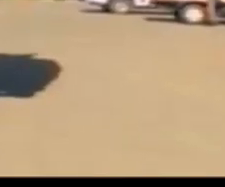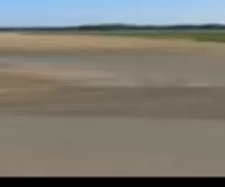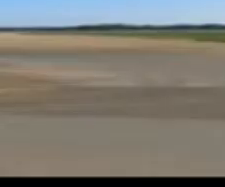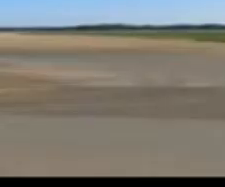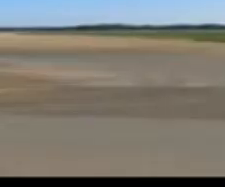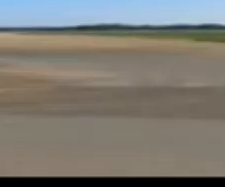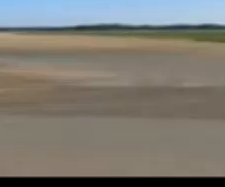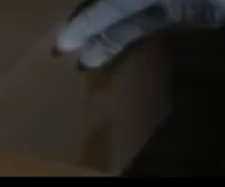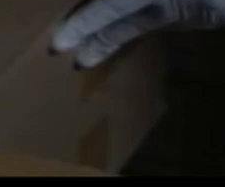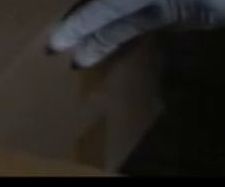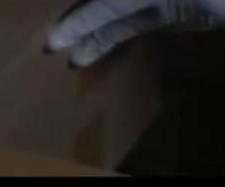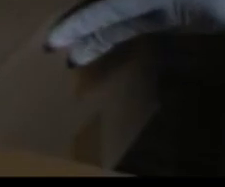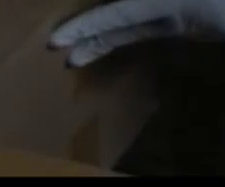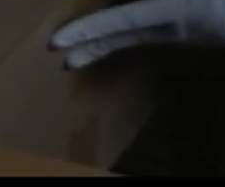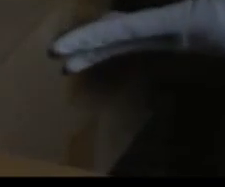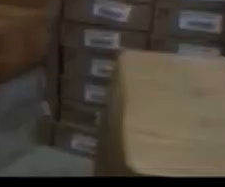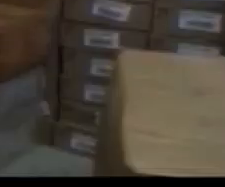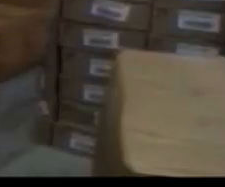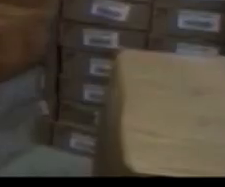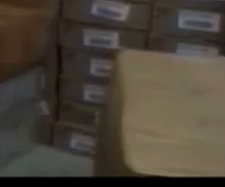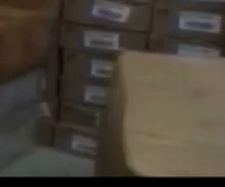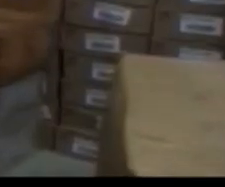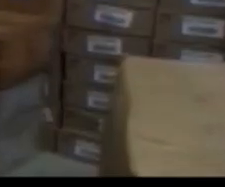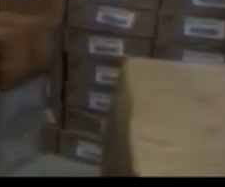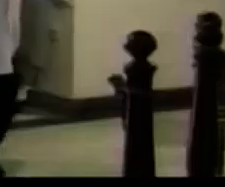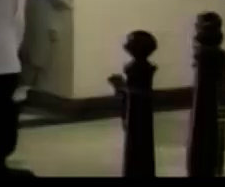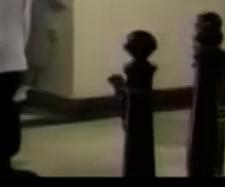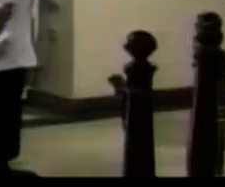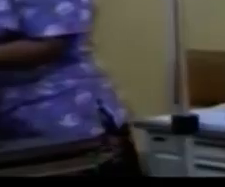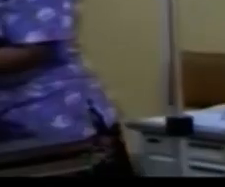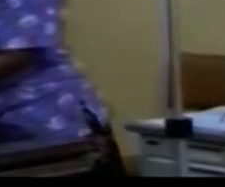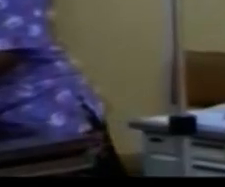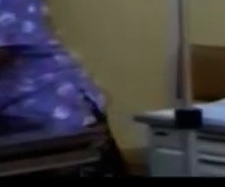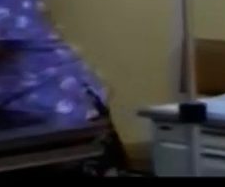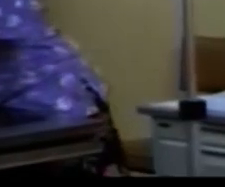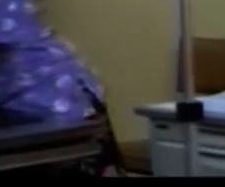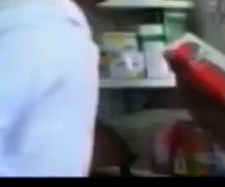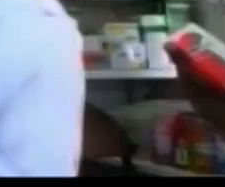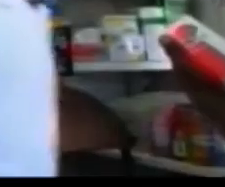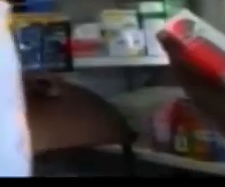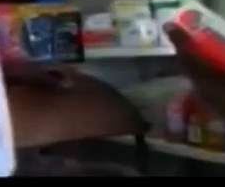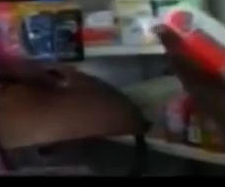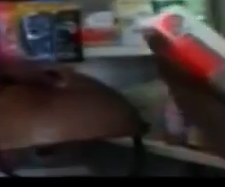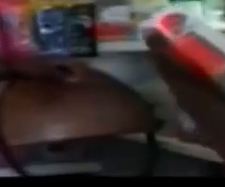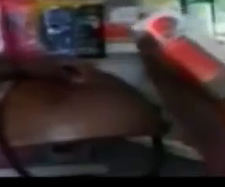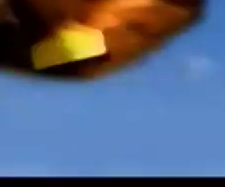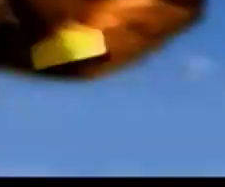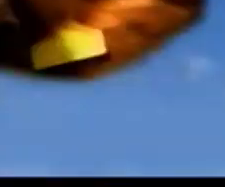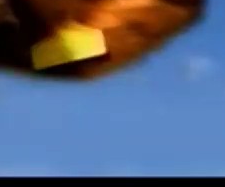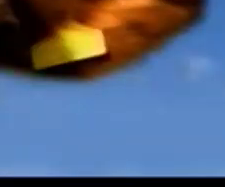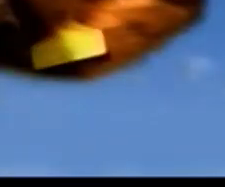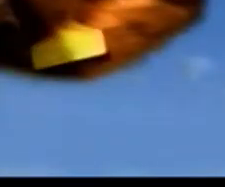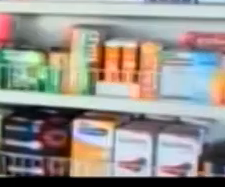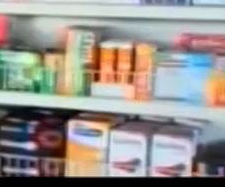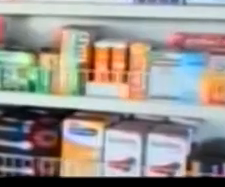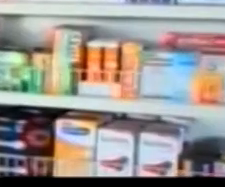wholesalers, importers, and exporters of medicines and allied substances for both human and animal consumption, registration of pharmacies,